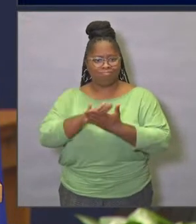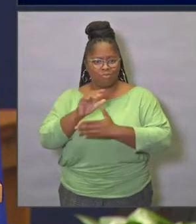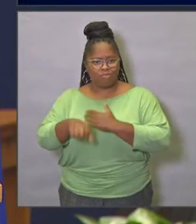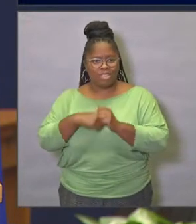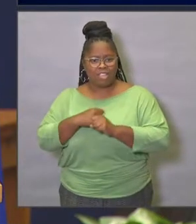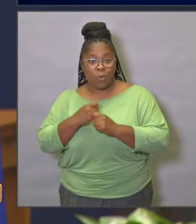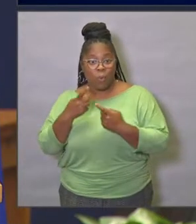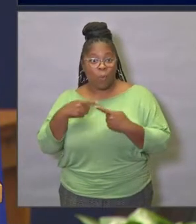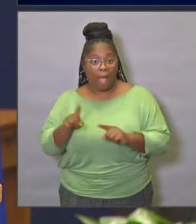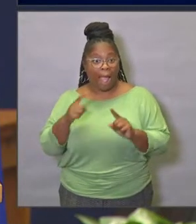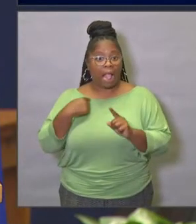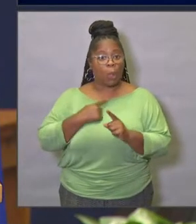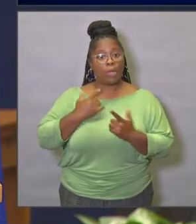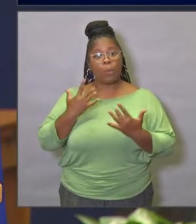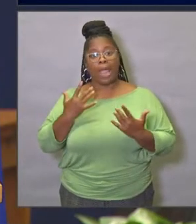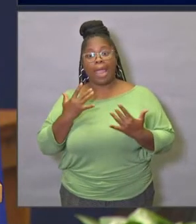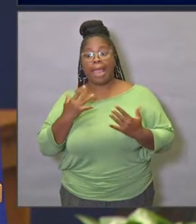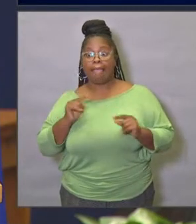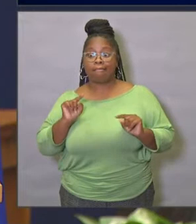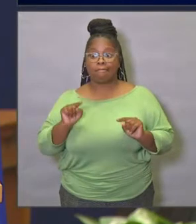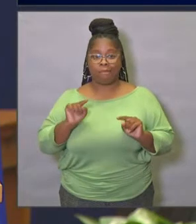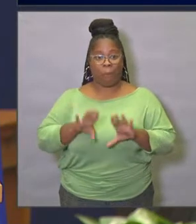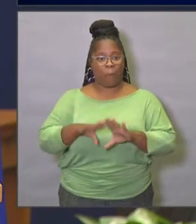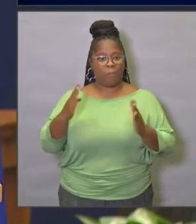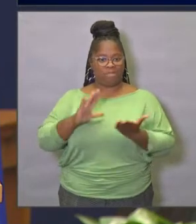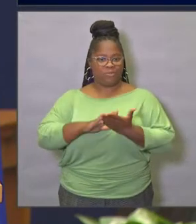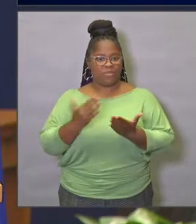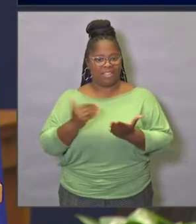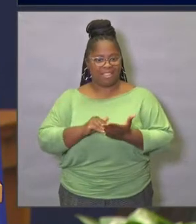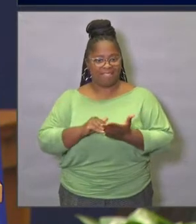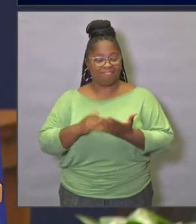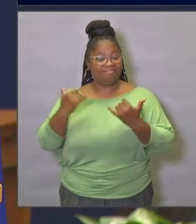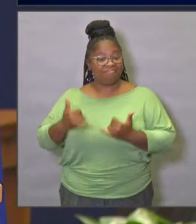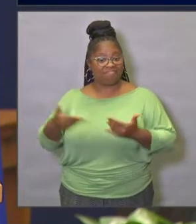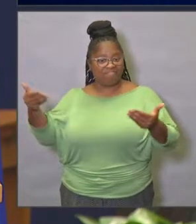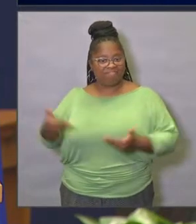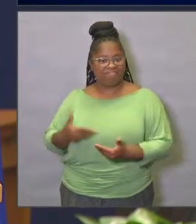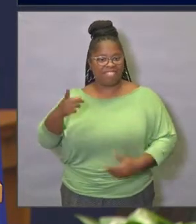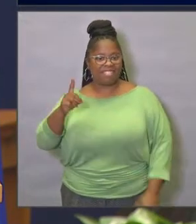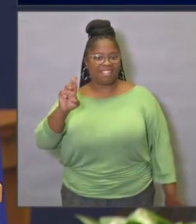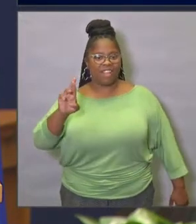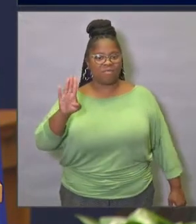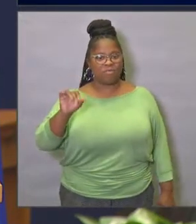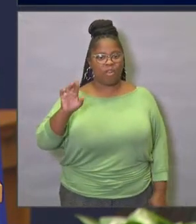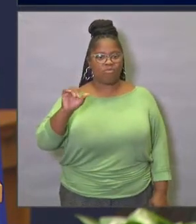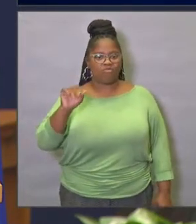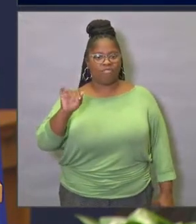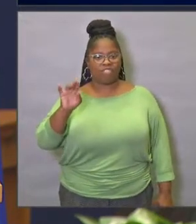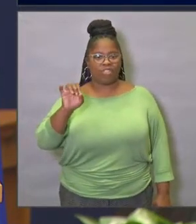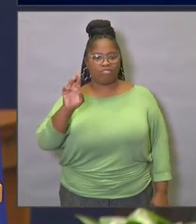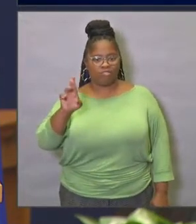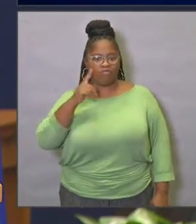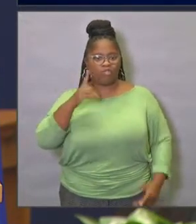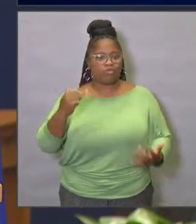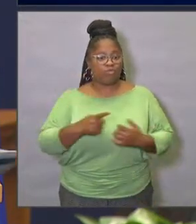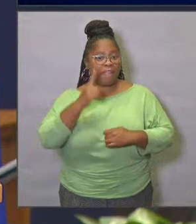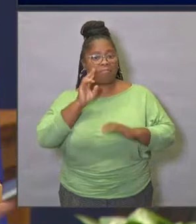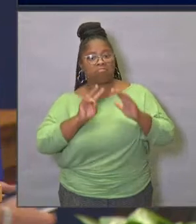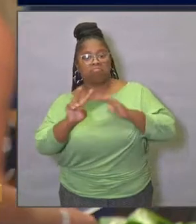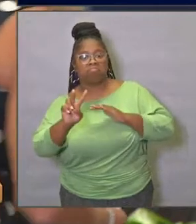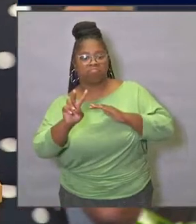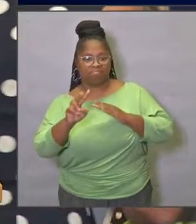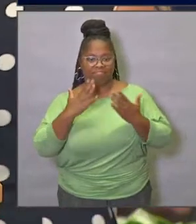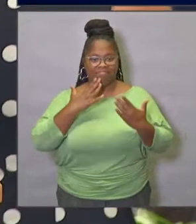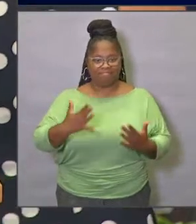we wait for their return to the classroom. With that, I would like to invite Dr. Barbara Ferrer up to give you today's outlook. Thank you.